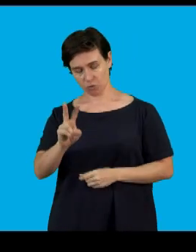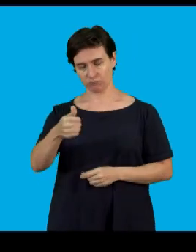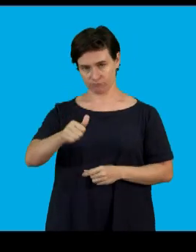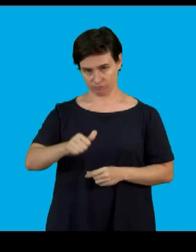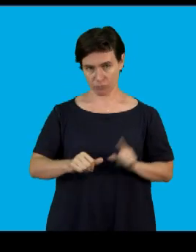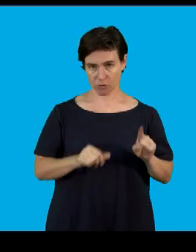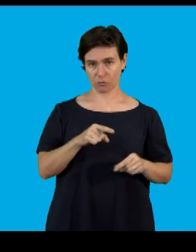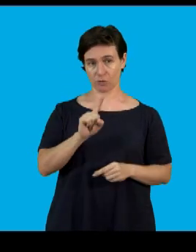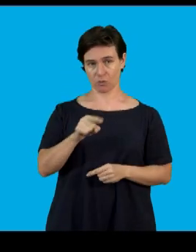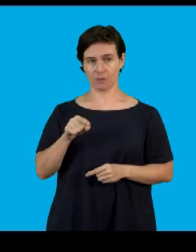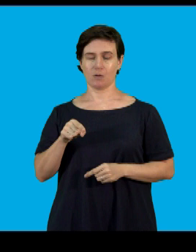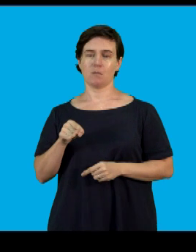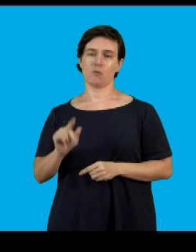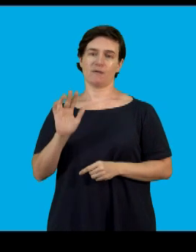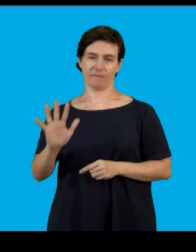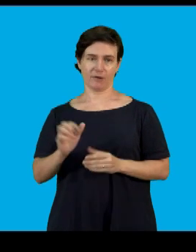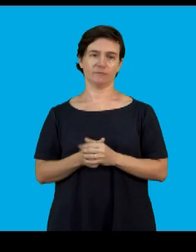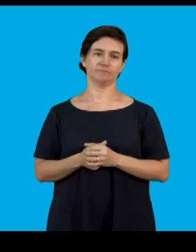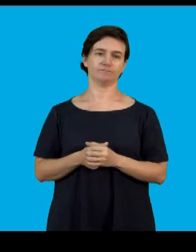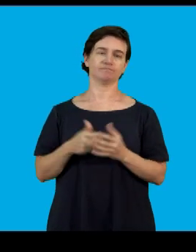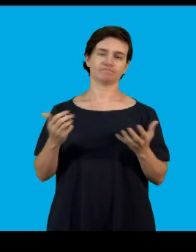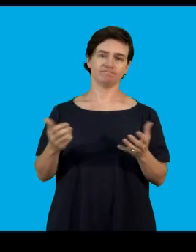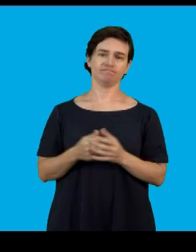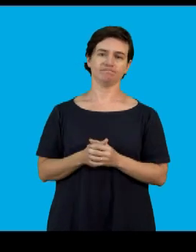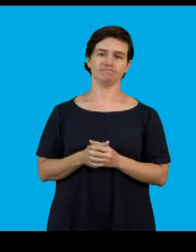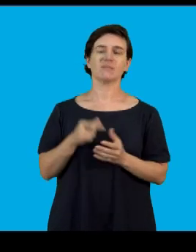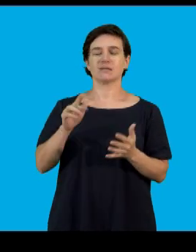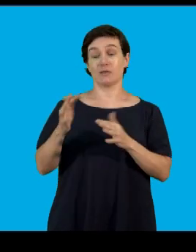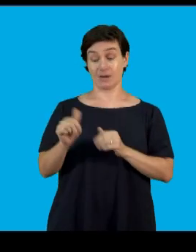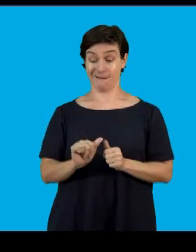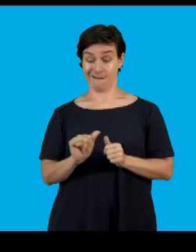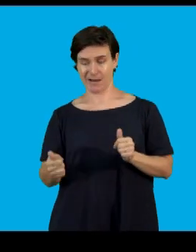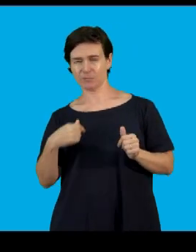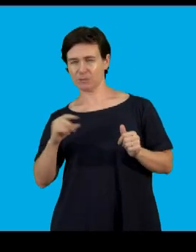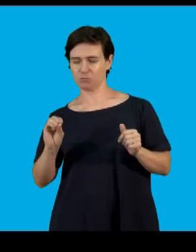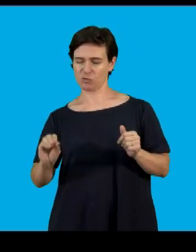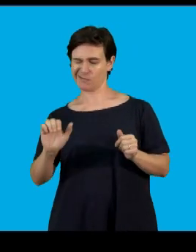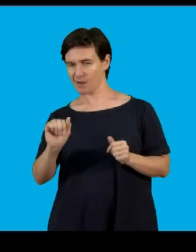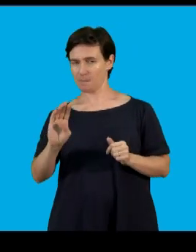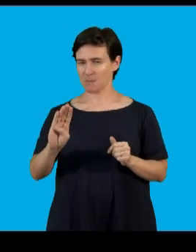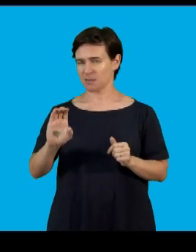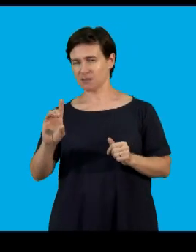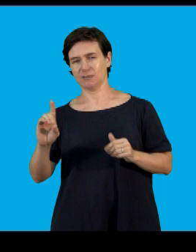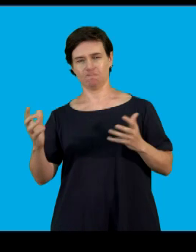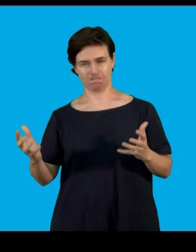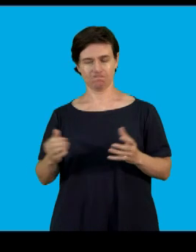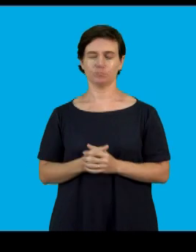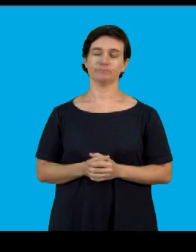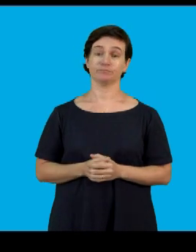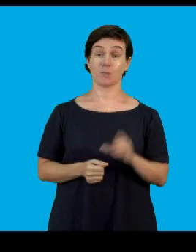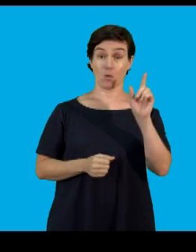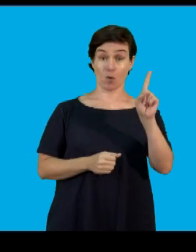e.g. 1.1.6, the answer is D. So this is how you need to answer. Right, let's